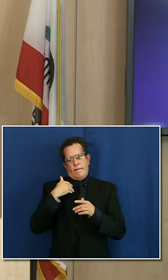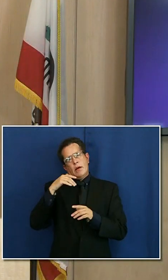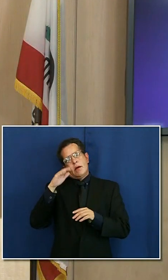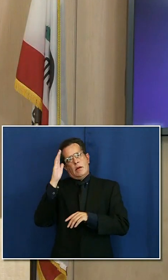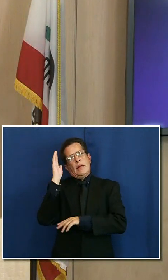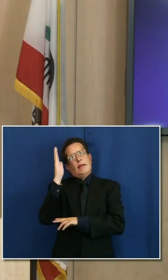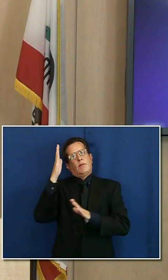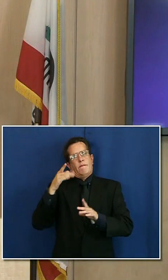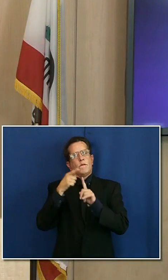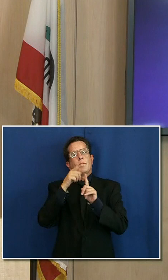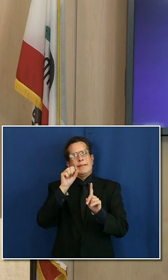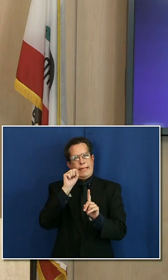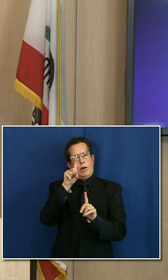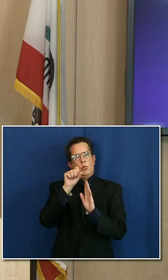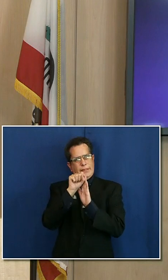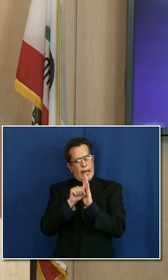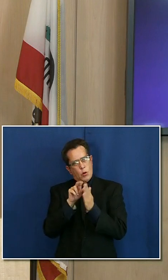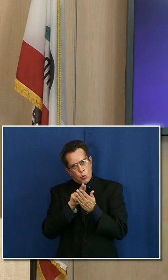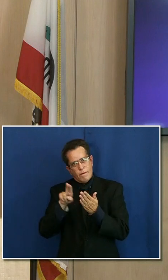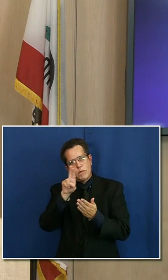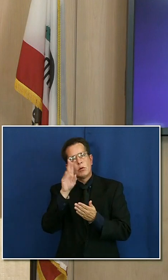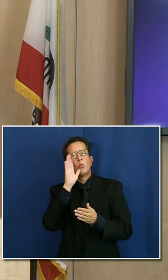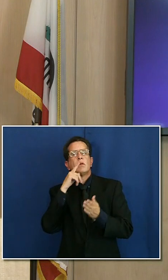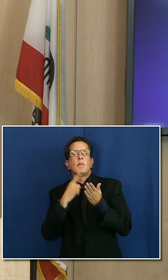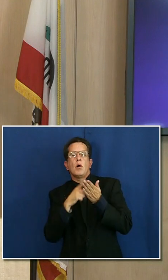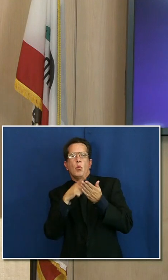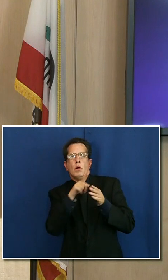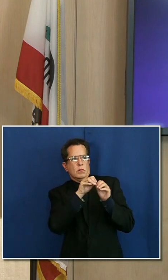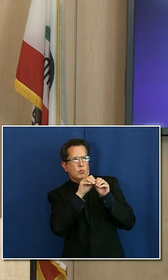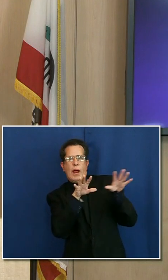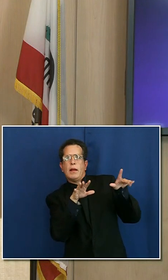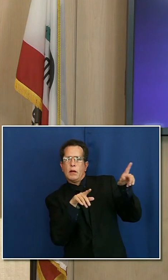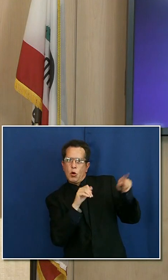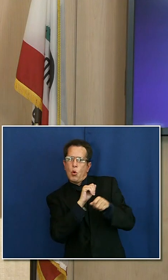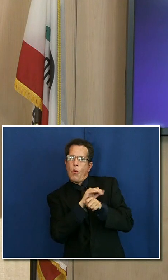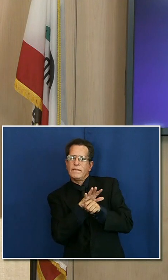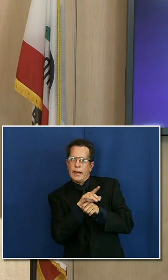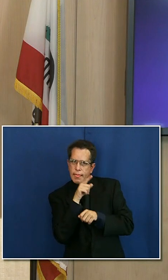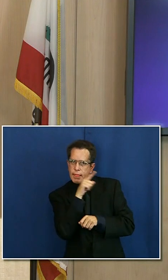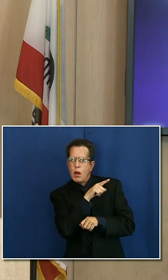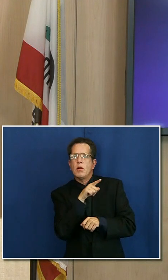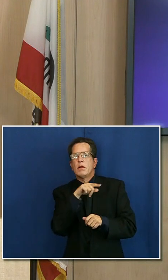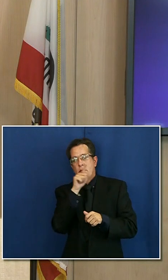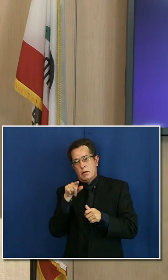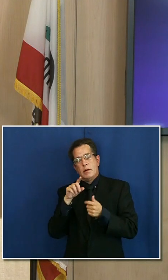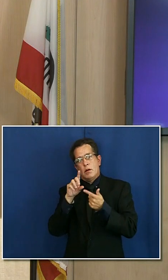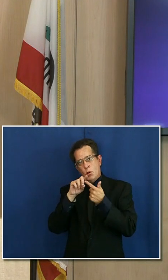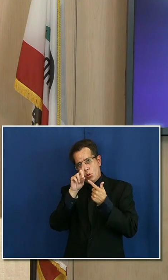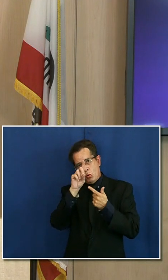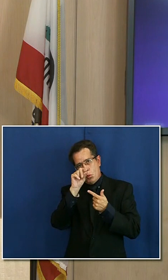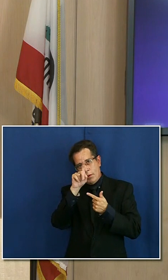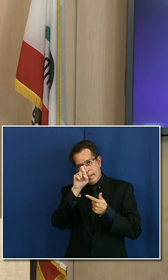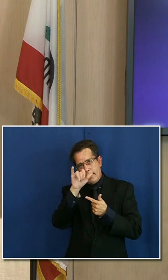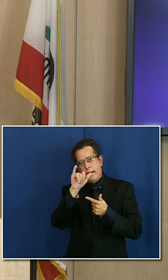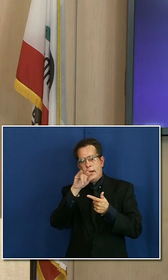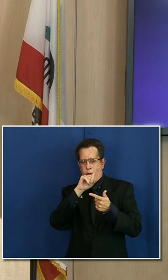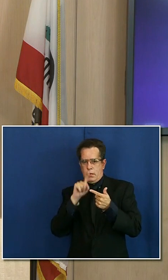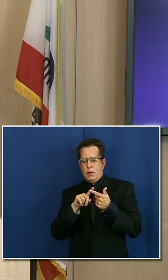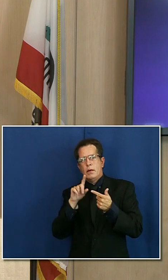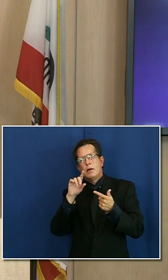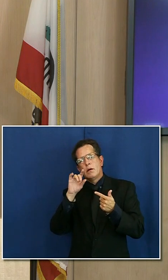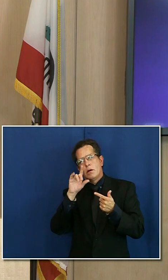State University who will talk about the COVID cases there. If there is questions, it's Dr. Andrea Dooley and Dr. J. Luke